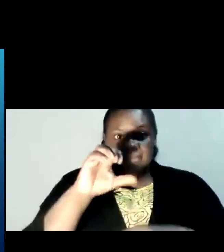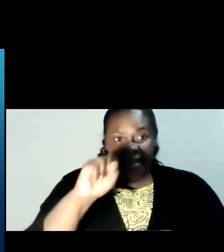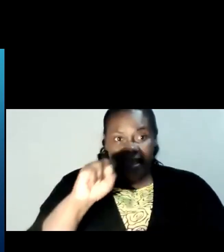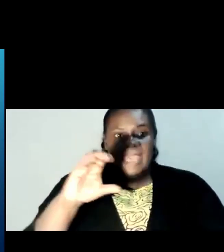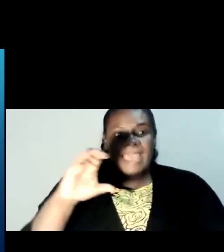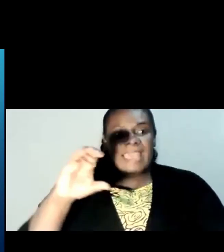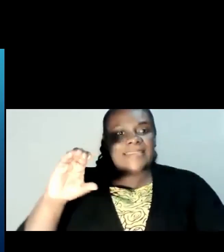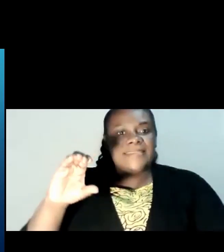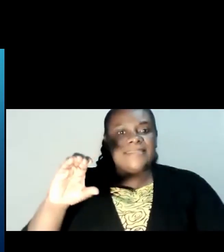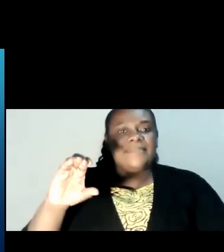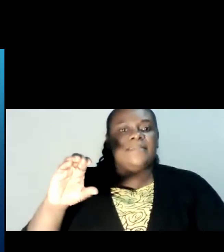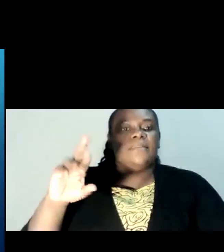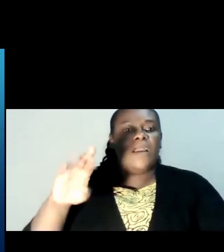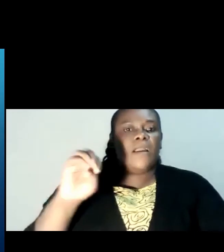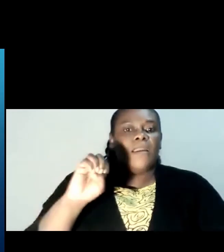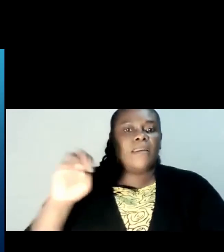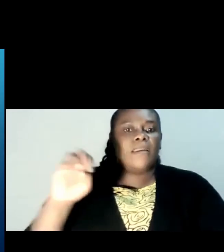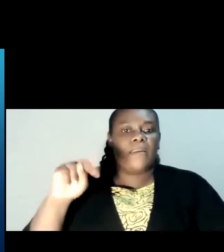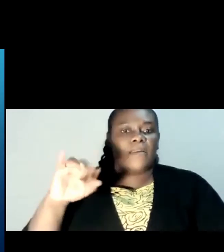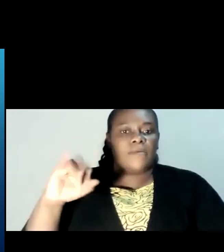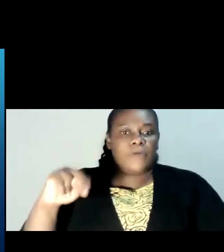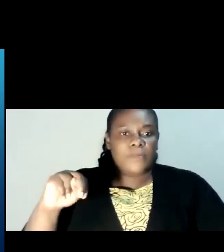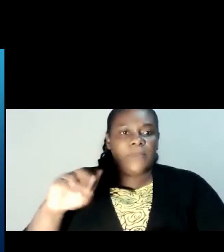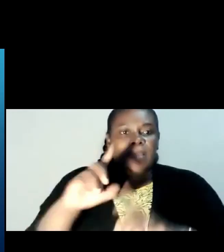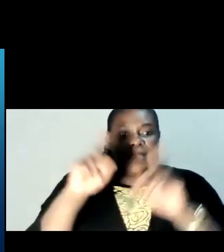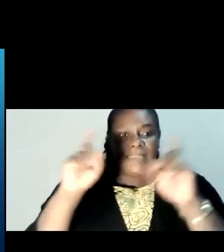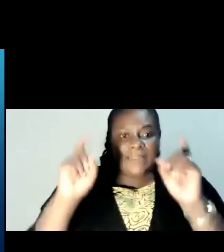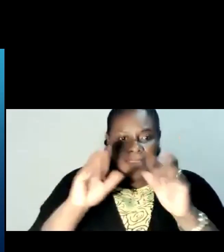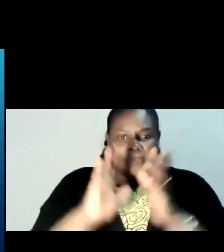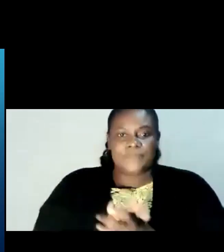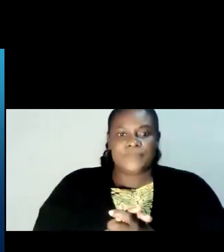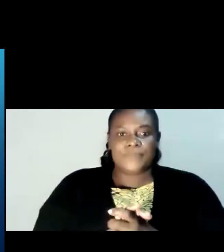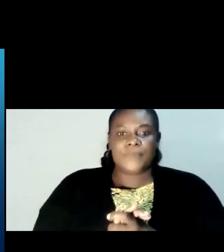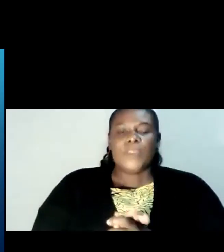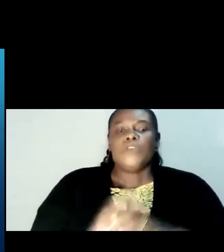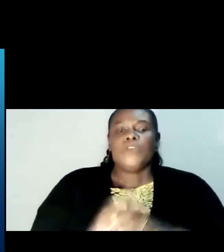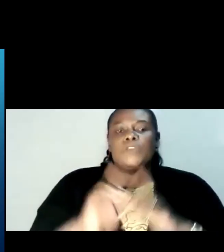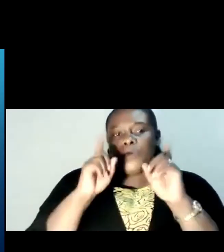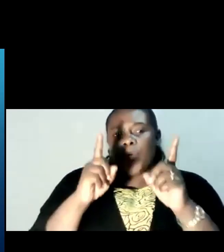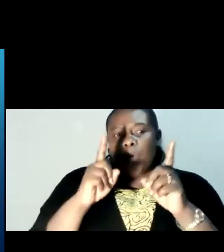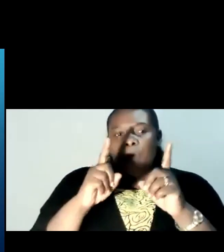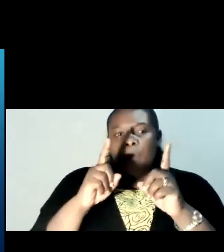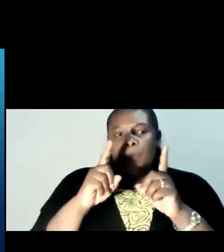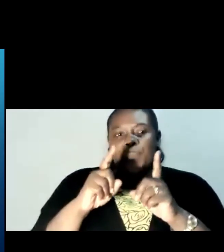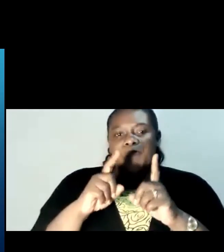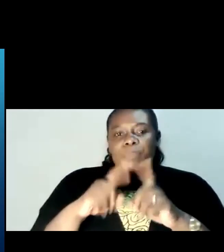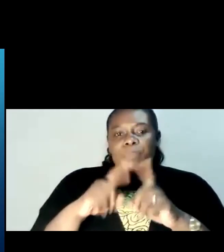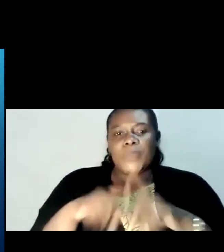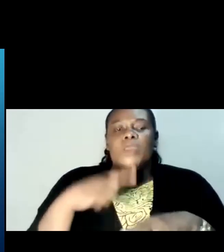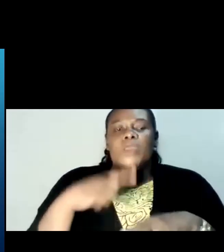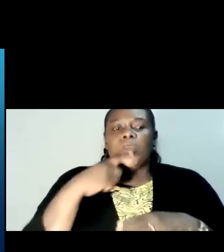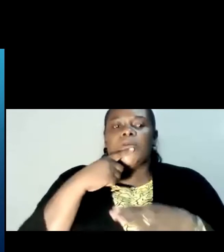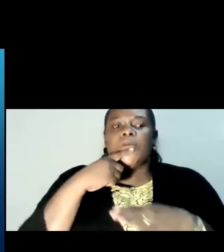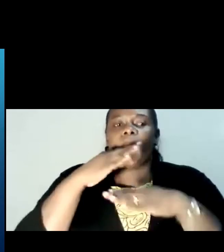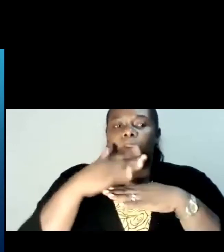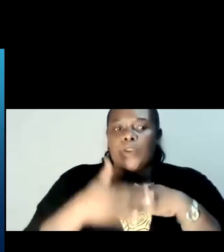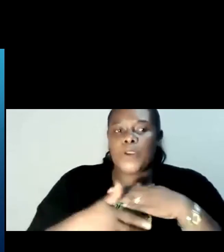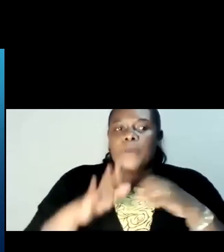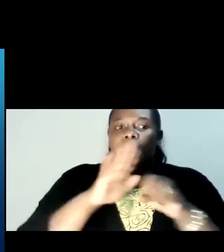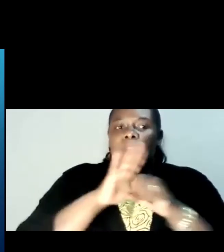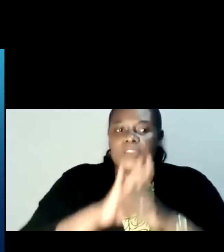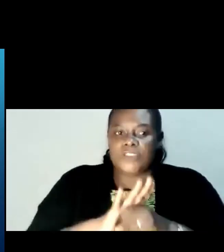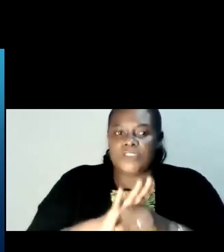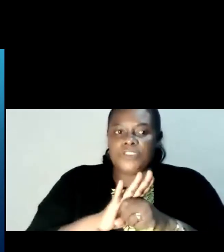These include checkups for hypertension. So you should ideally get your blood pressure checked at least once a